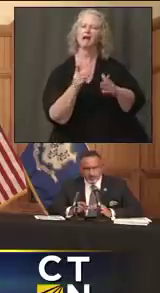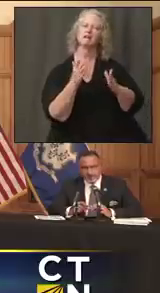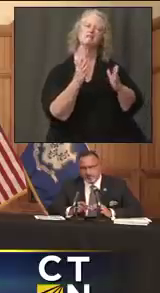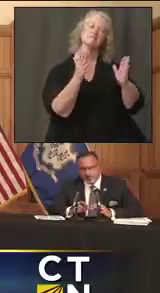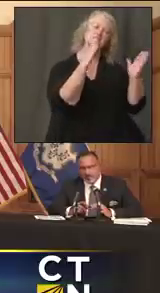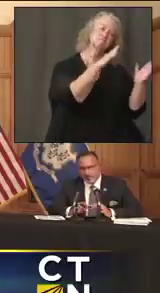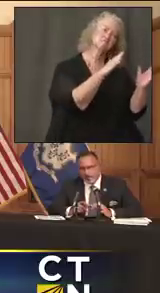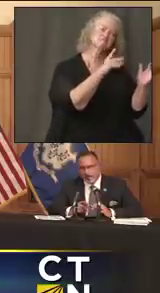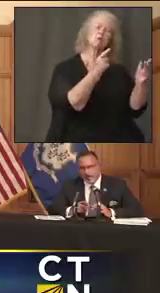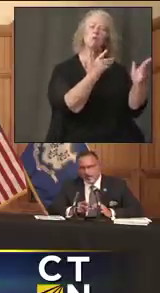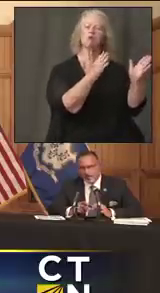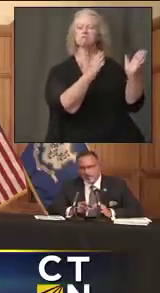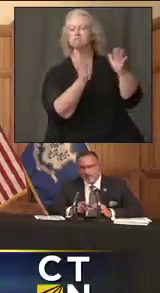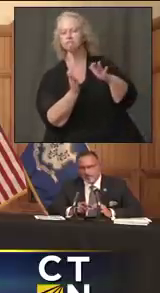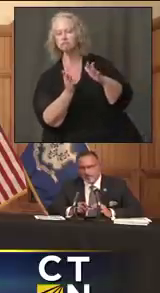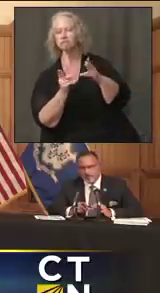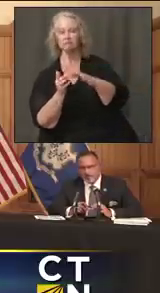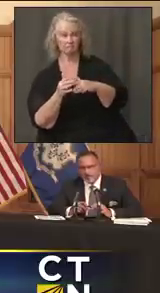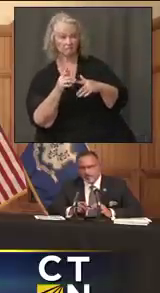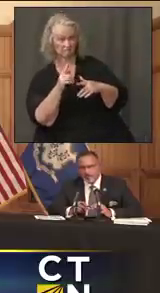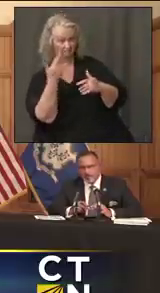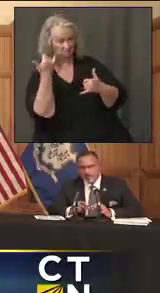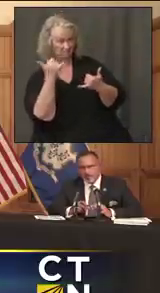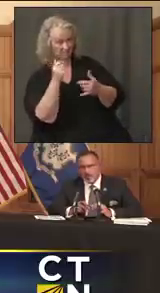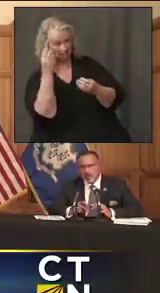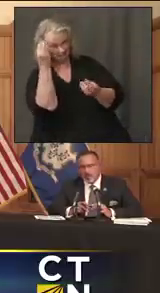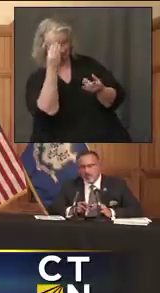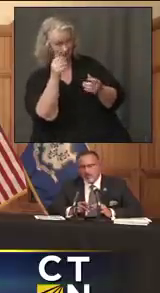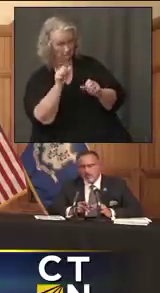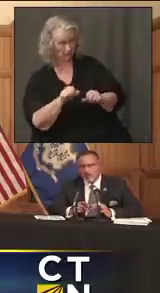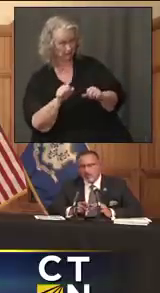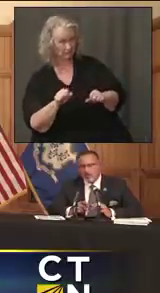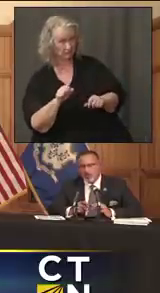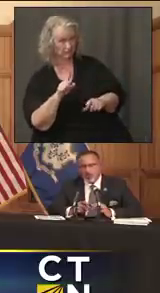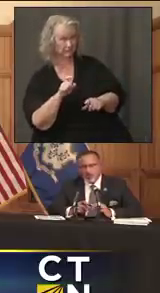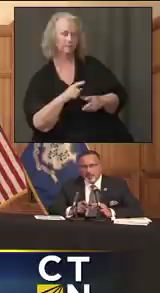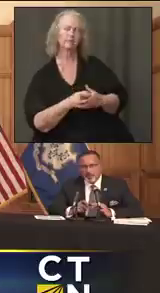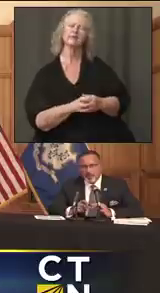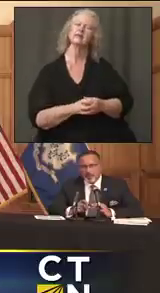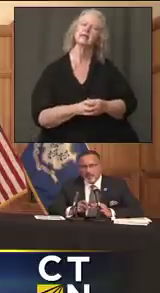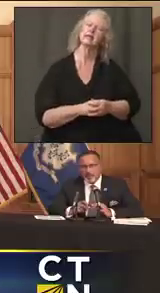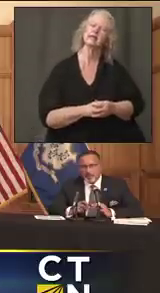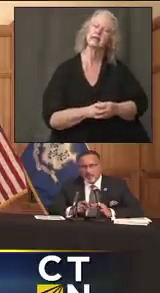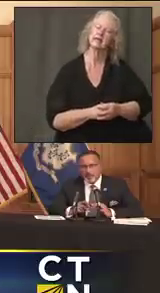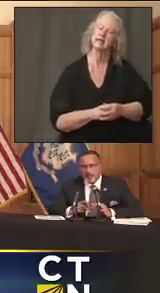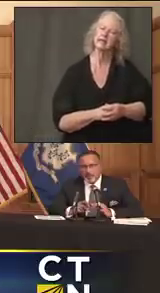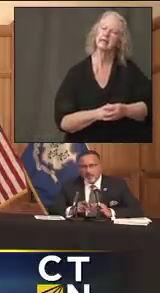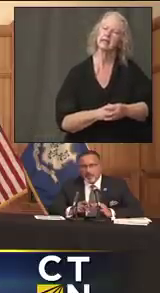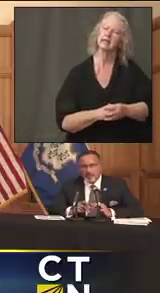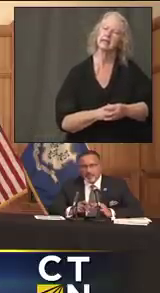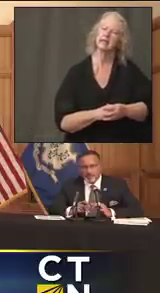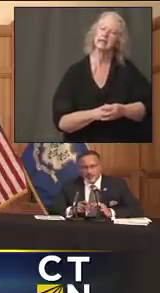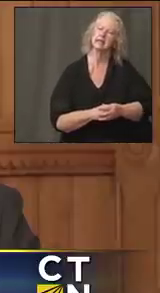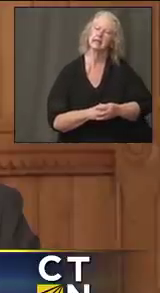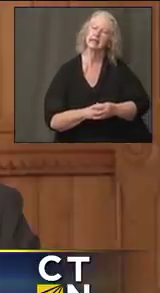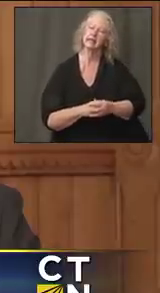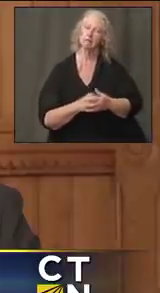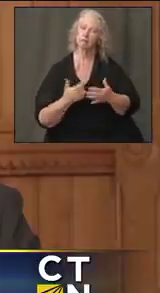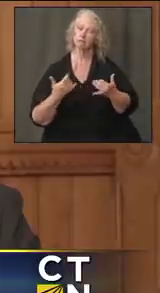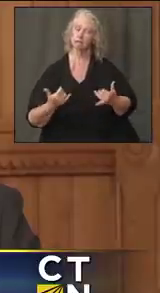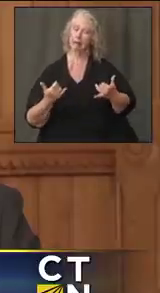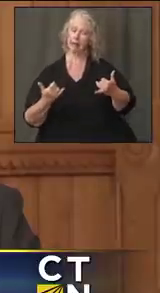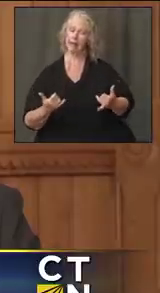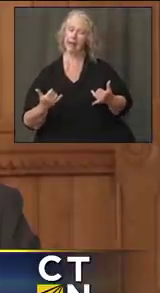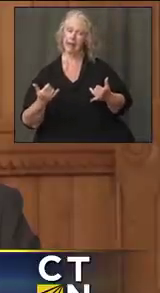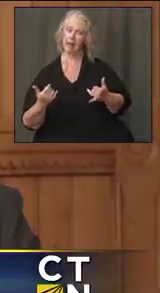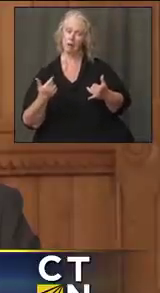different times a day. I wondered, is that still an option? So the reopening plan that we are asking districts to